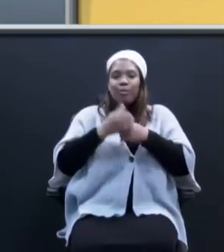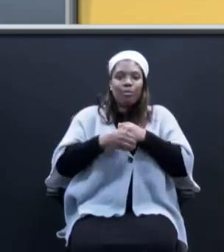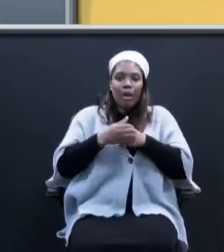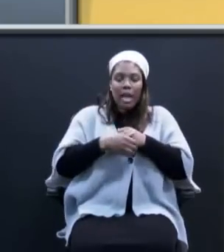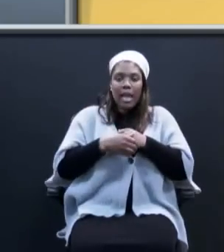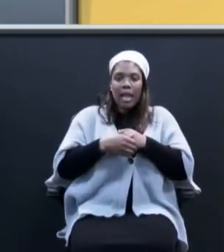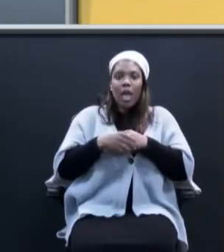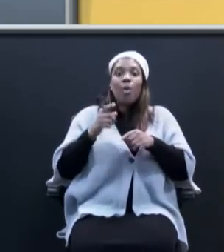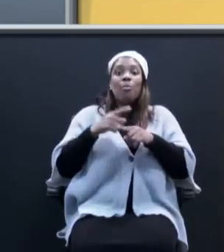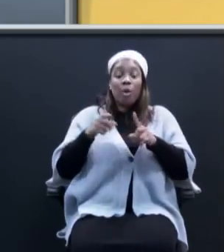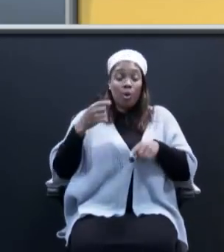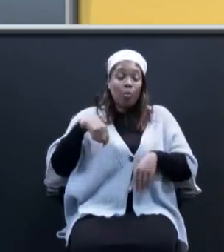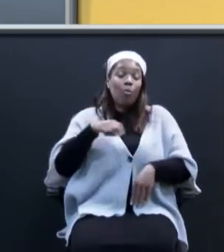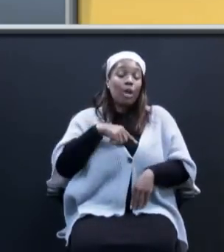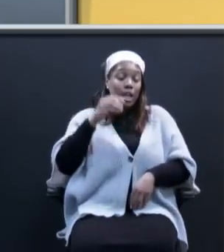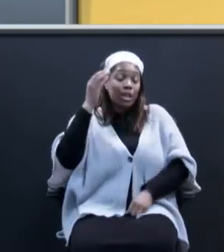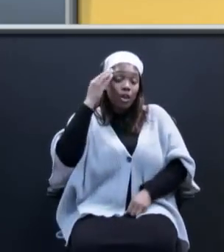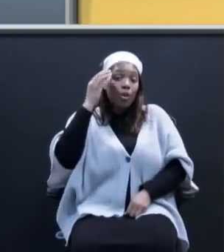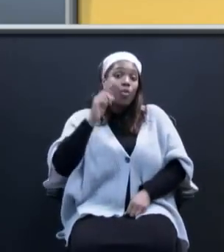But you still eat your bread now.